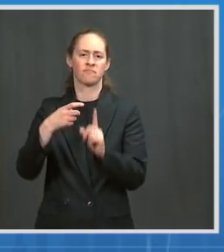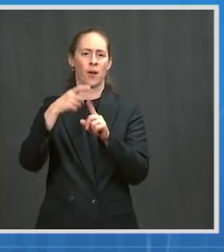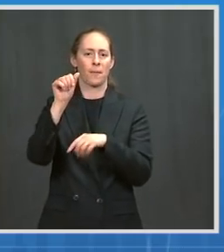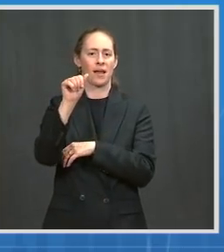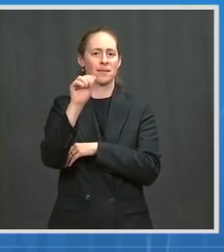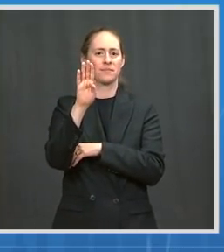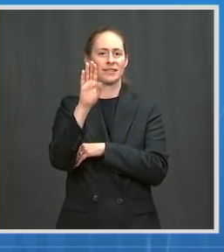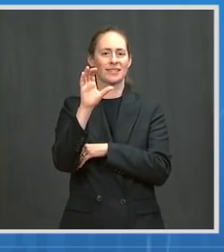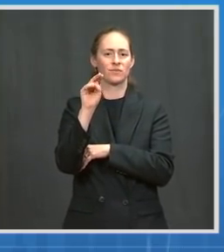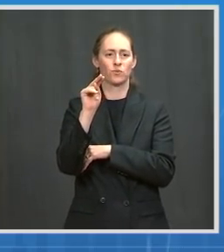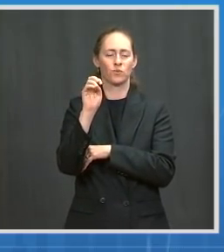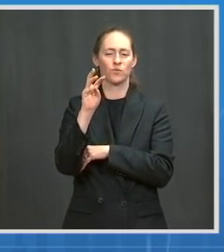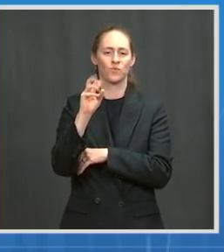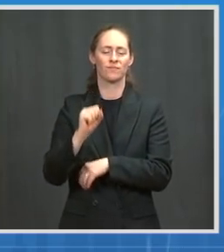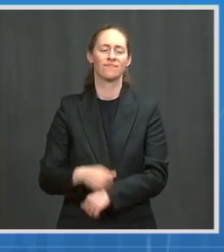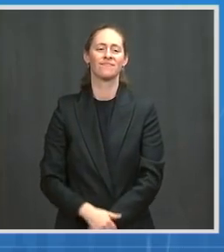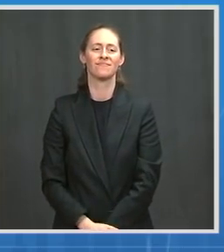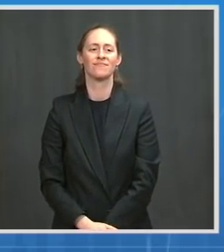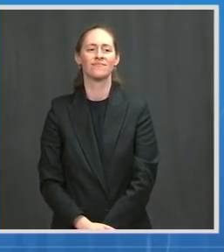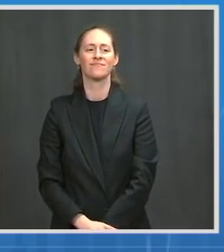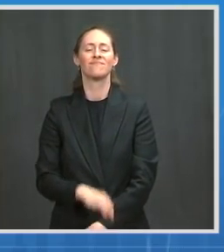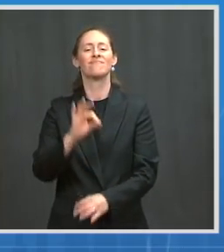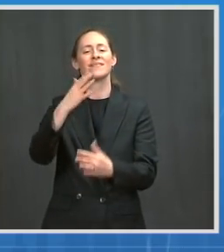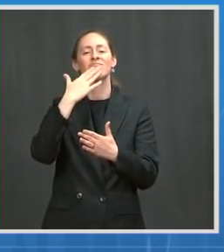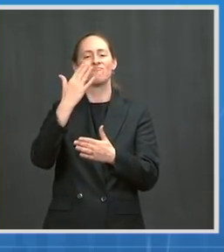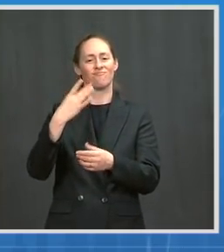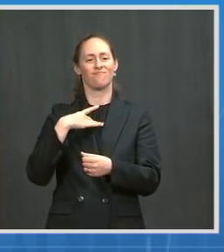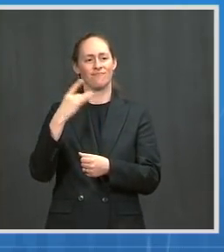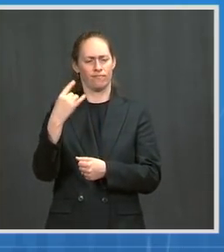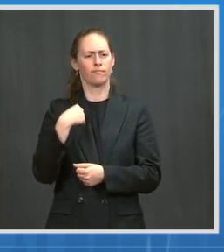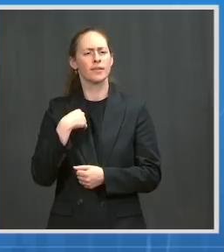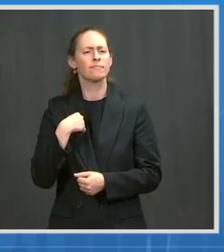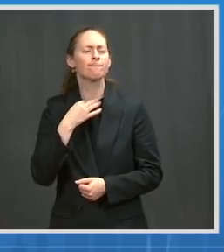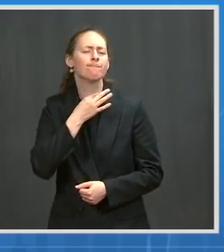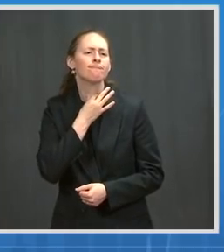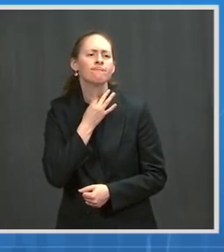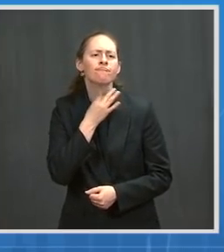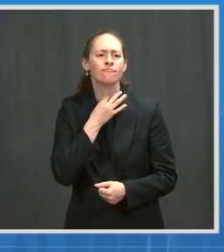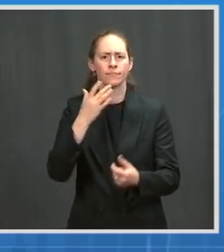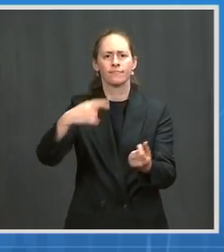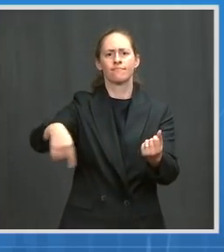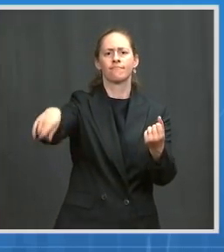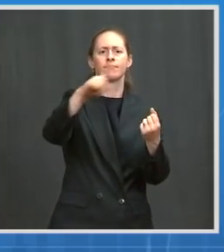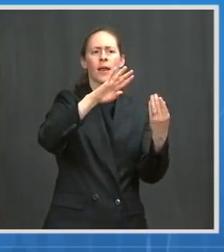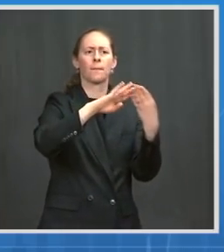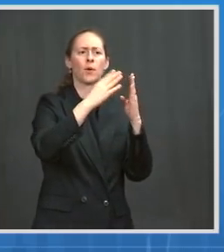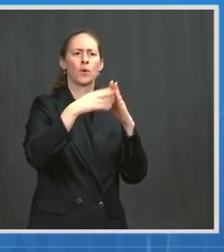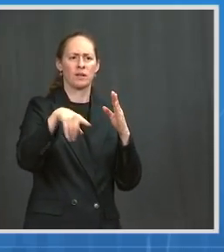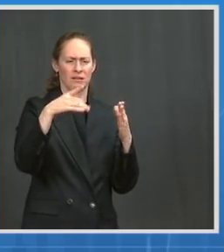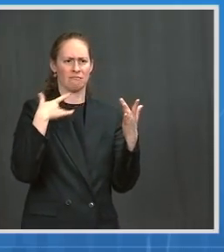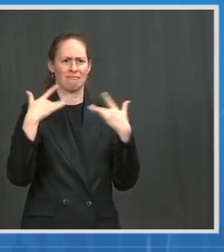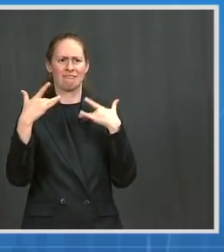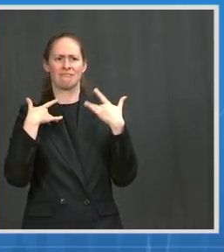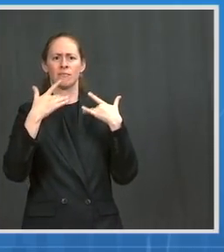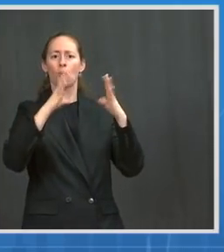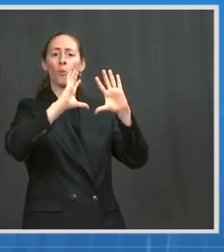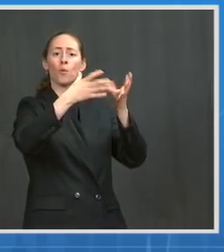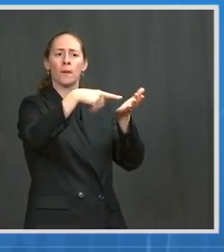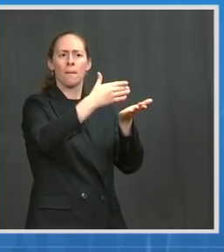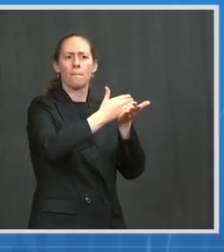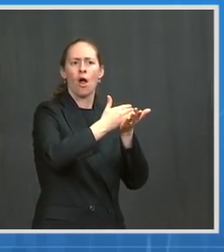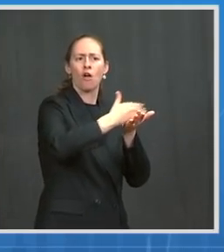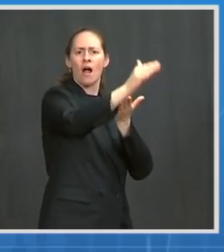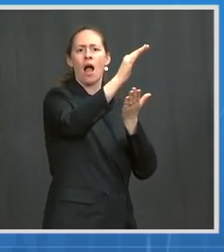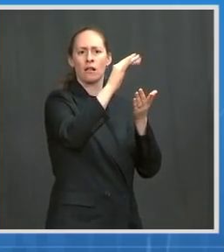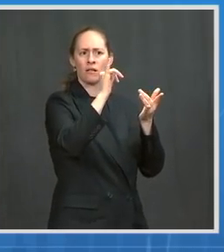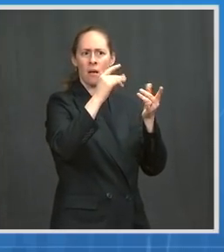Hi, guys. Thanks for taking my question. Community groups say they're worried about putting marginalized groups at risk again as we reopen. Less